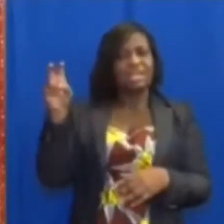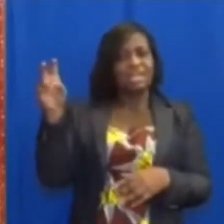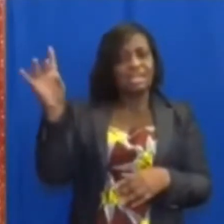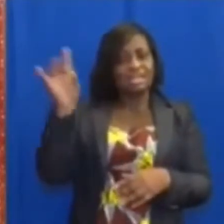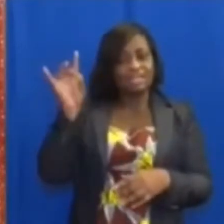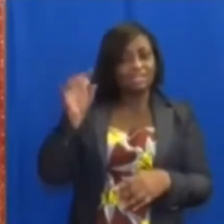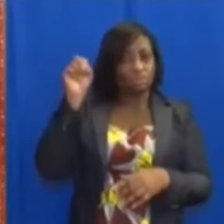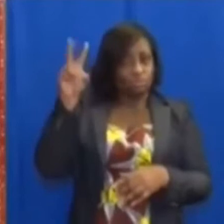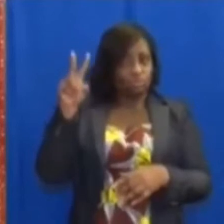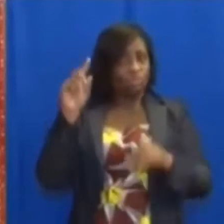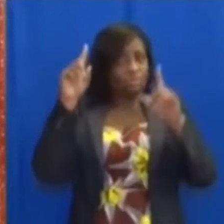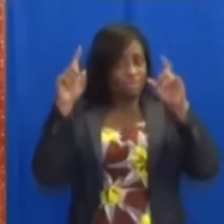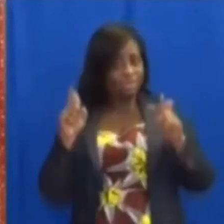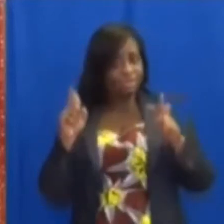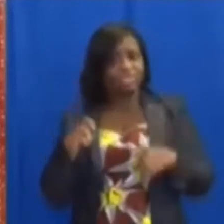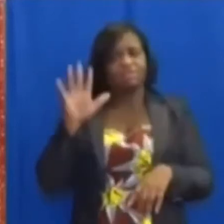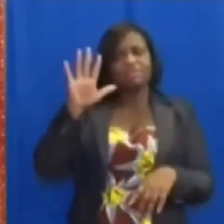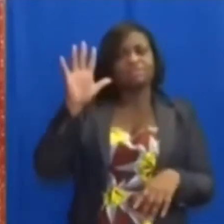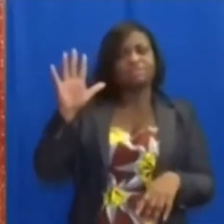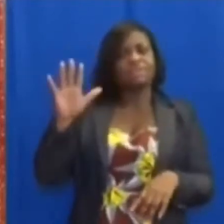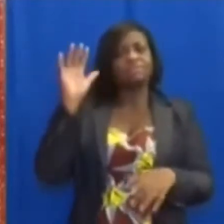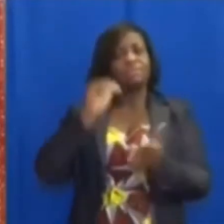674,812 tests, with